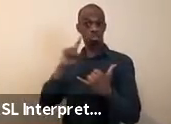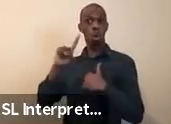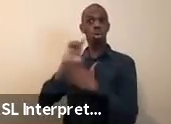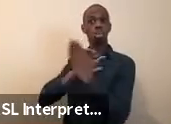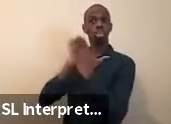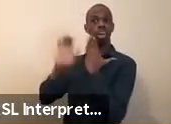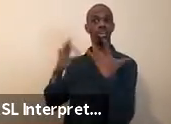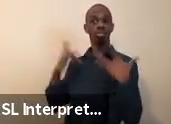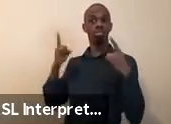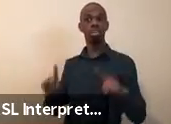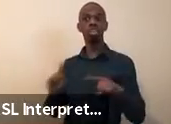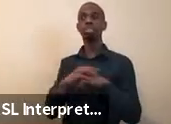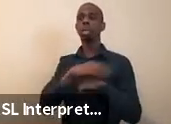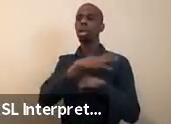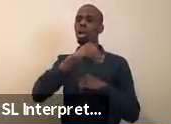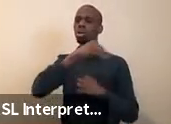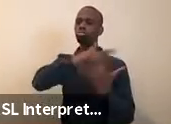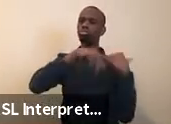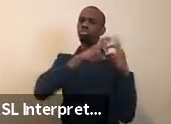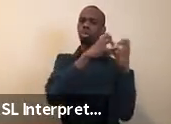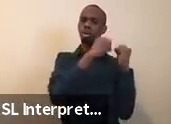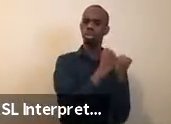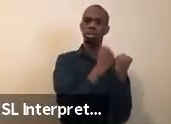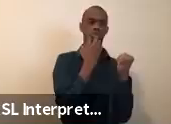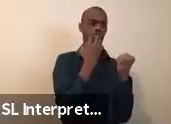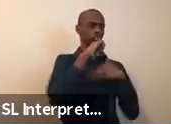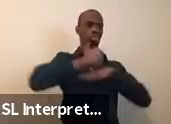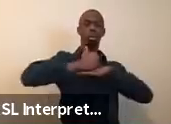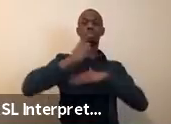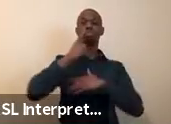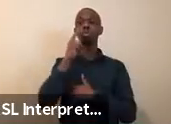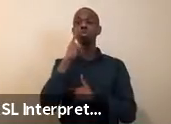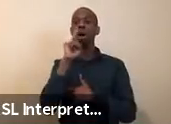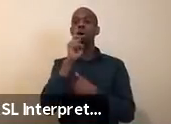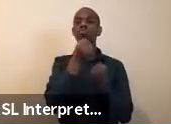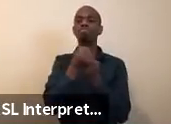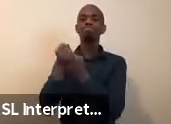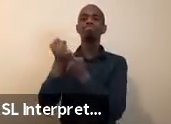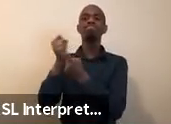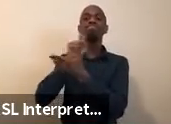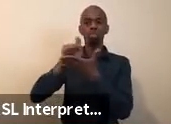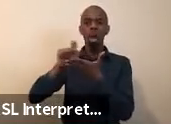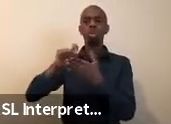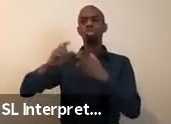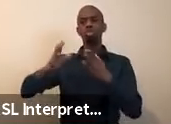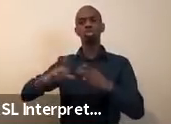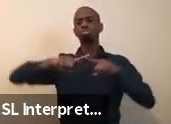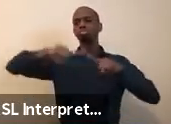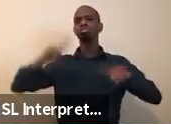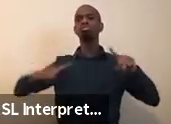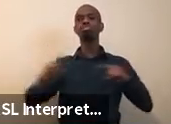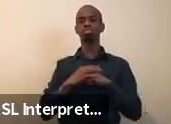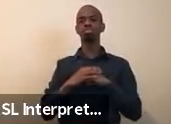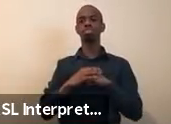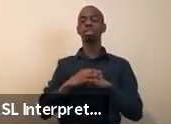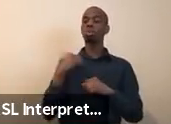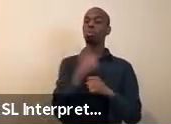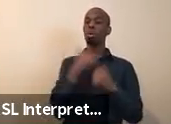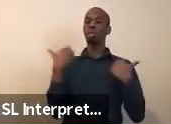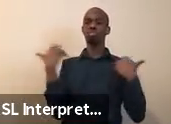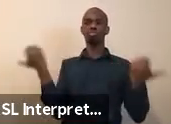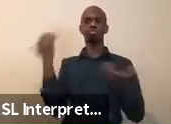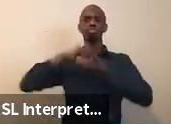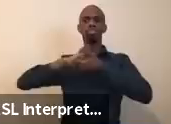programs that support emerging writers of color, we are proud to support the editorial collaboration between the Black Women Radicals and the